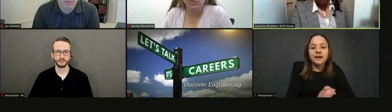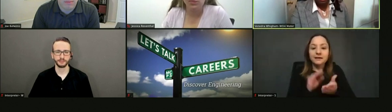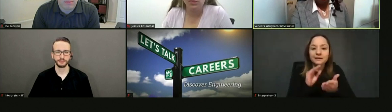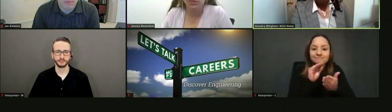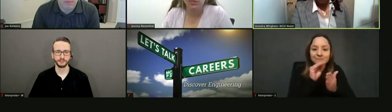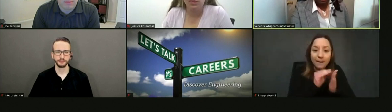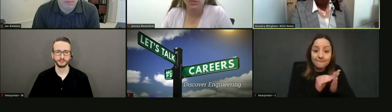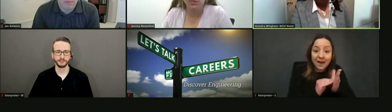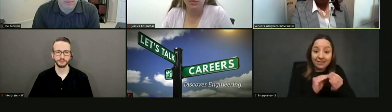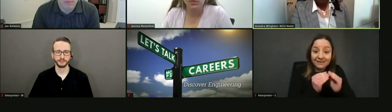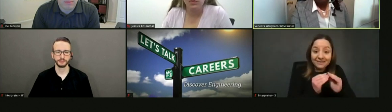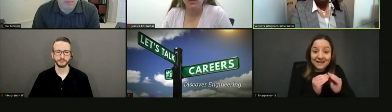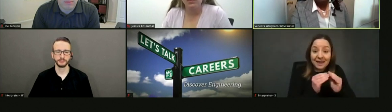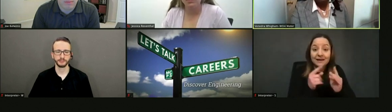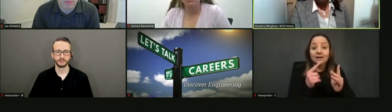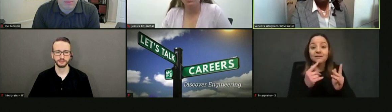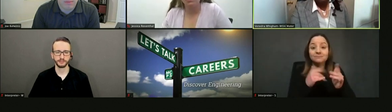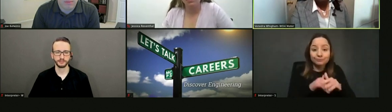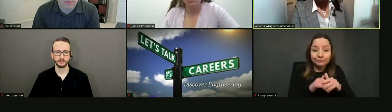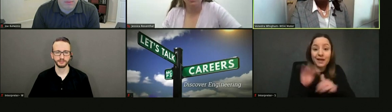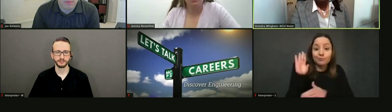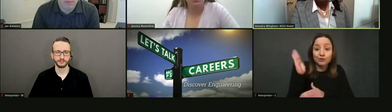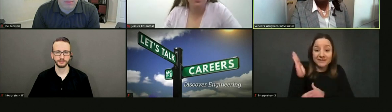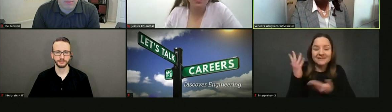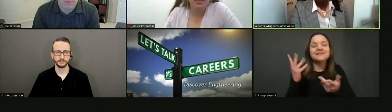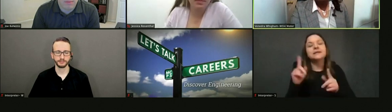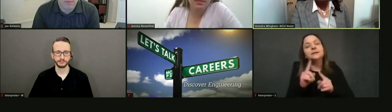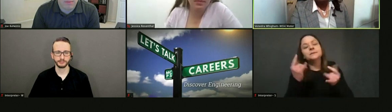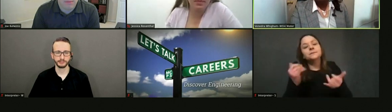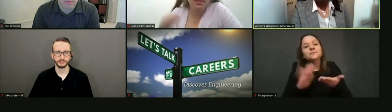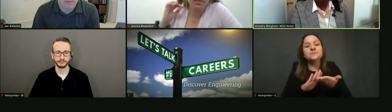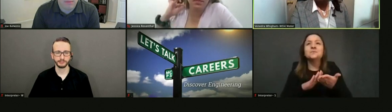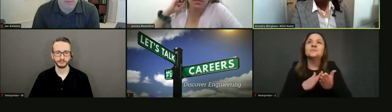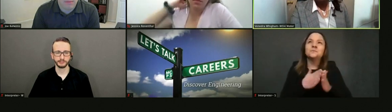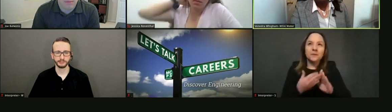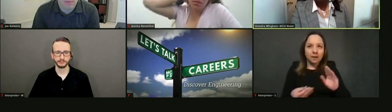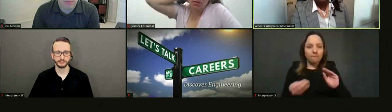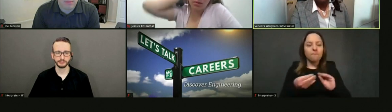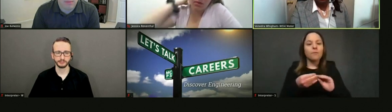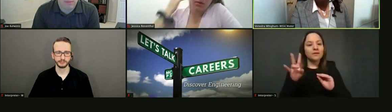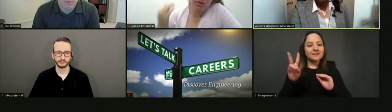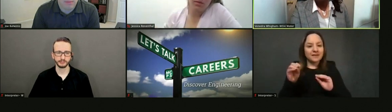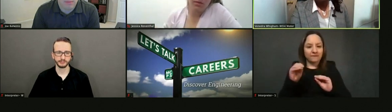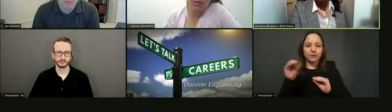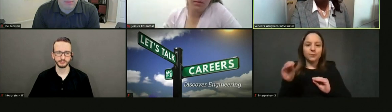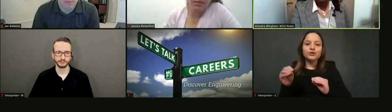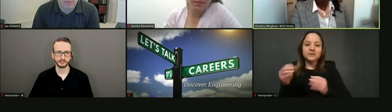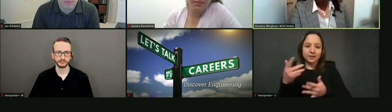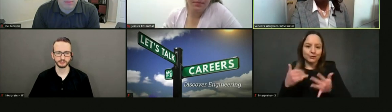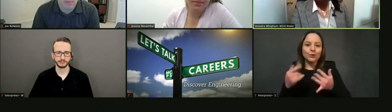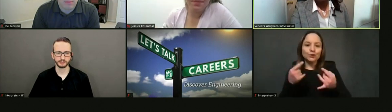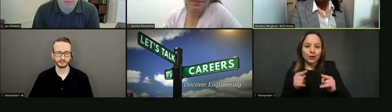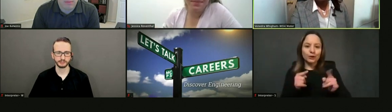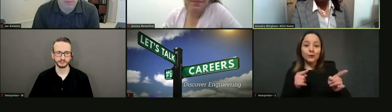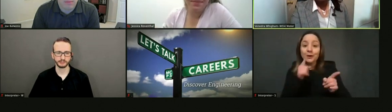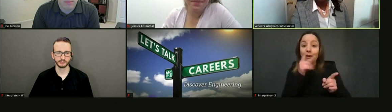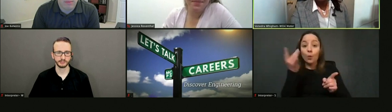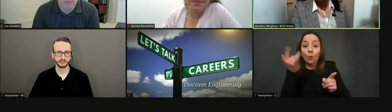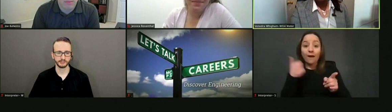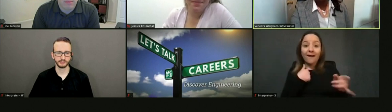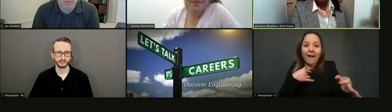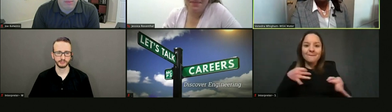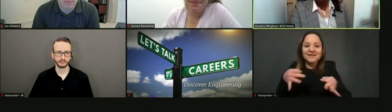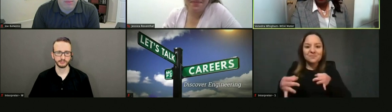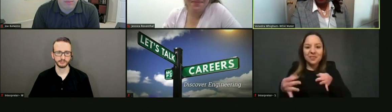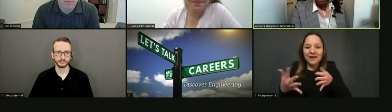then presenting it. But now it's turned into more 70% of the social part because now I have to explain what I wrote